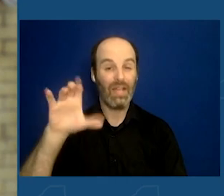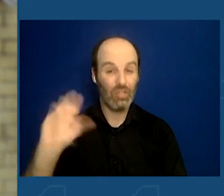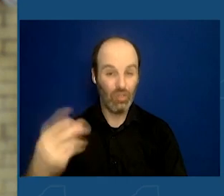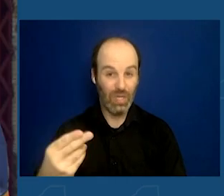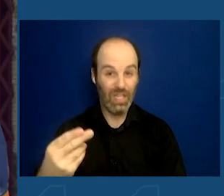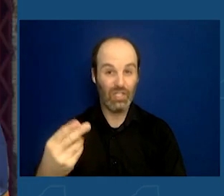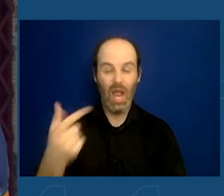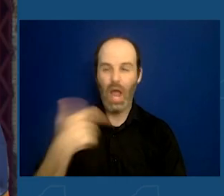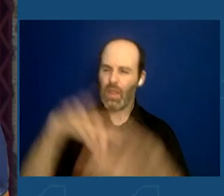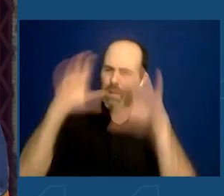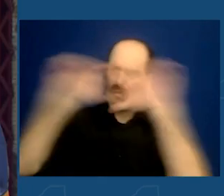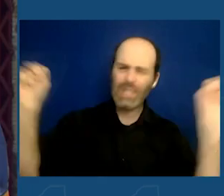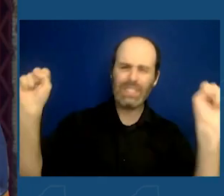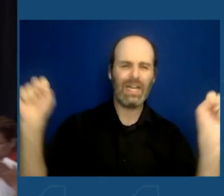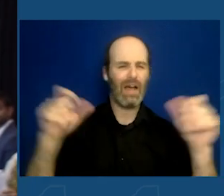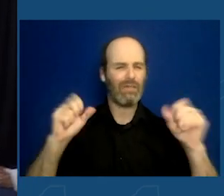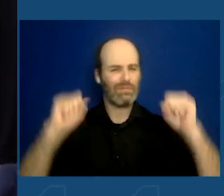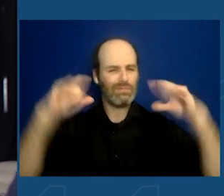Manny?